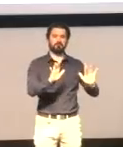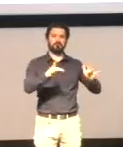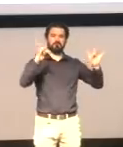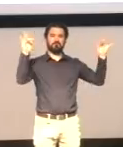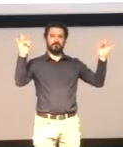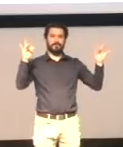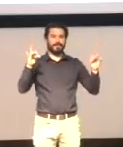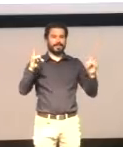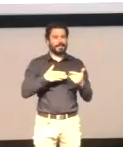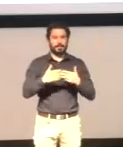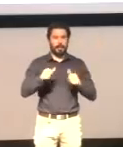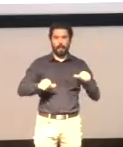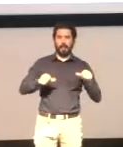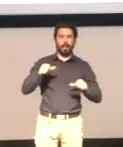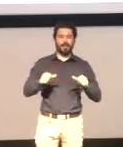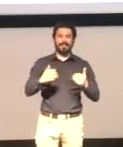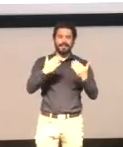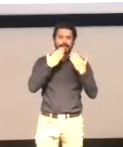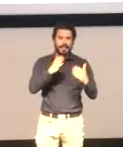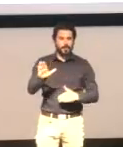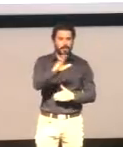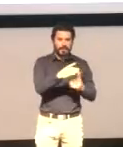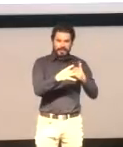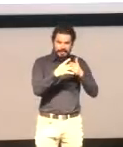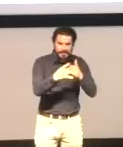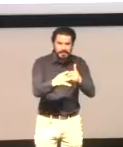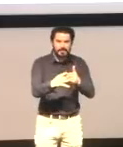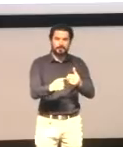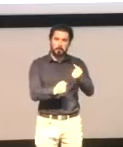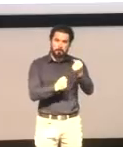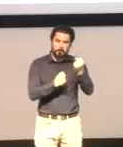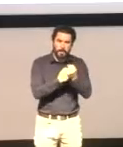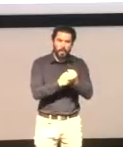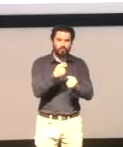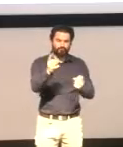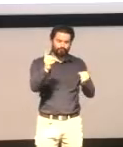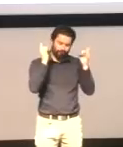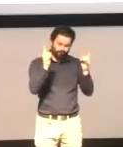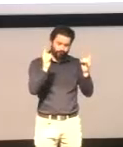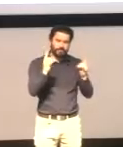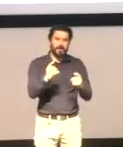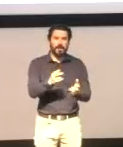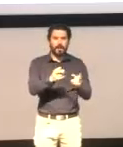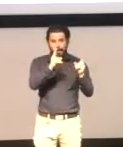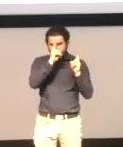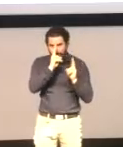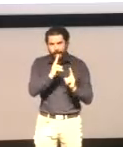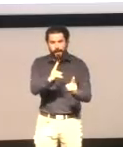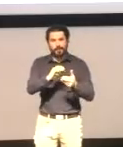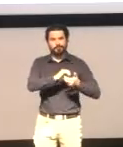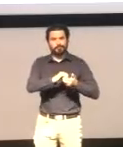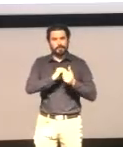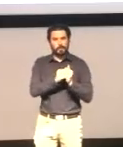uncertainty. Thank you so much for your leadership and support. You are rock stars, and it's been an honor to partner with